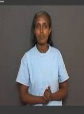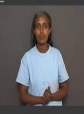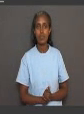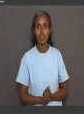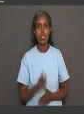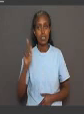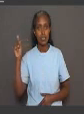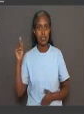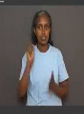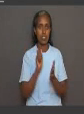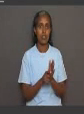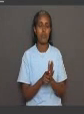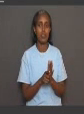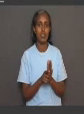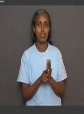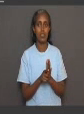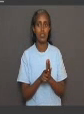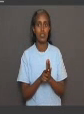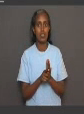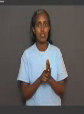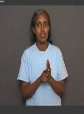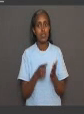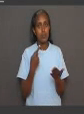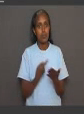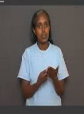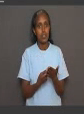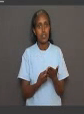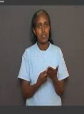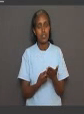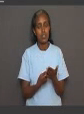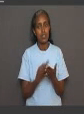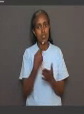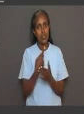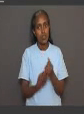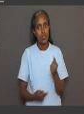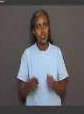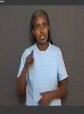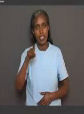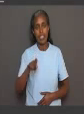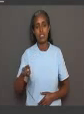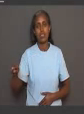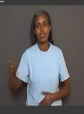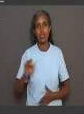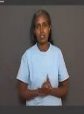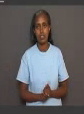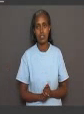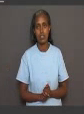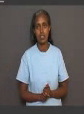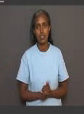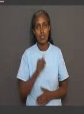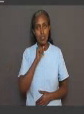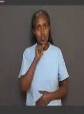this example, the years that are on the x-axis are